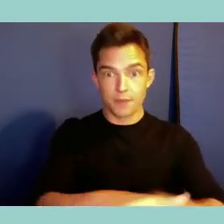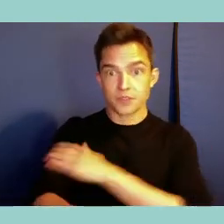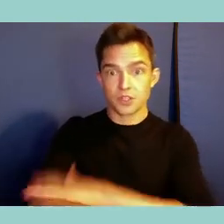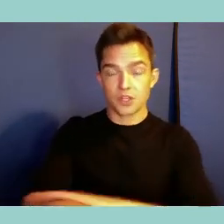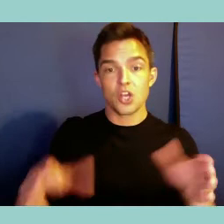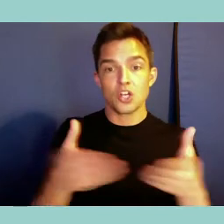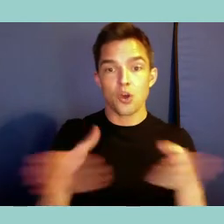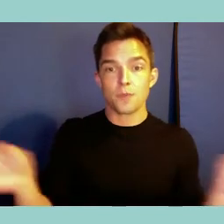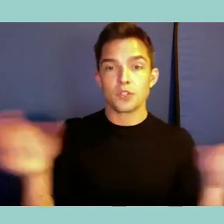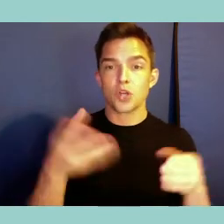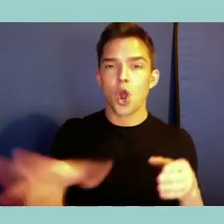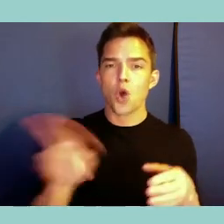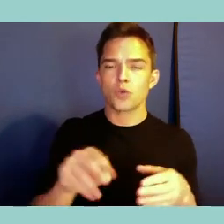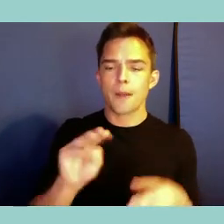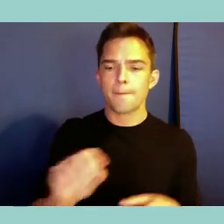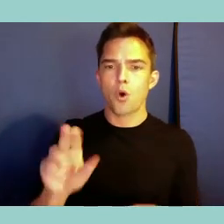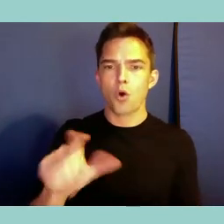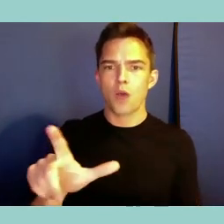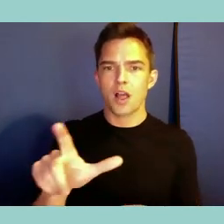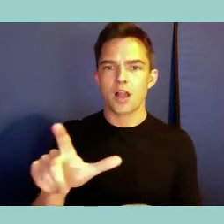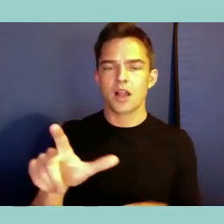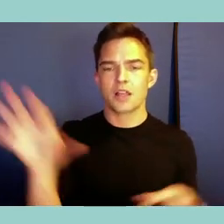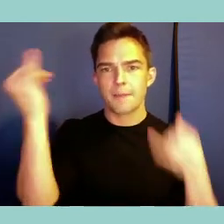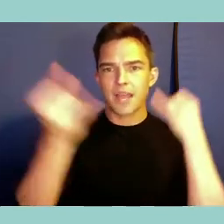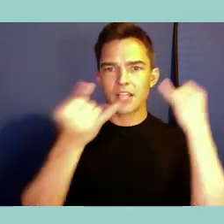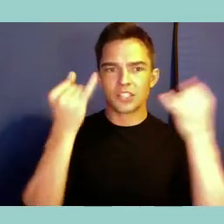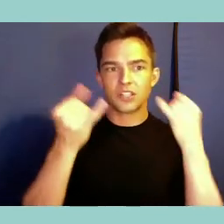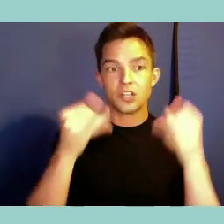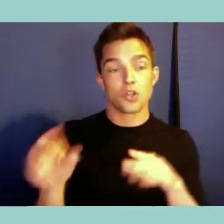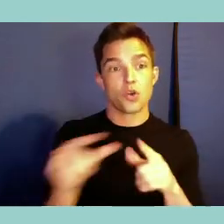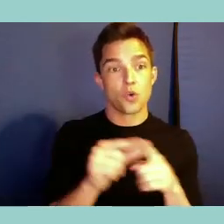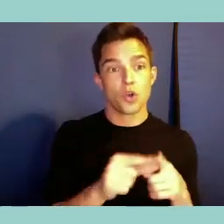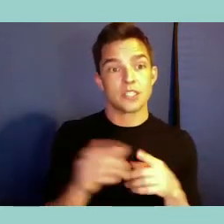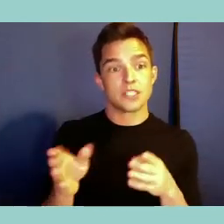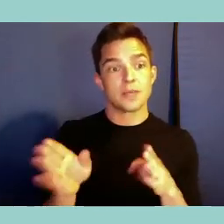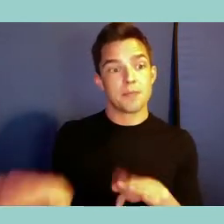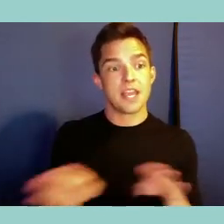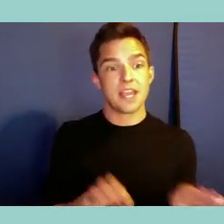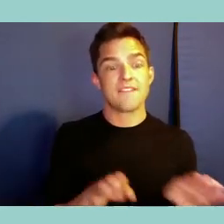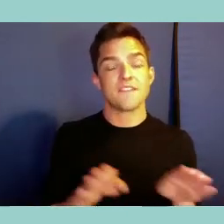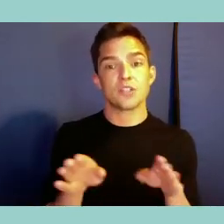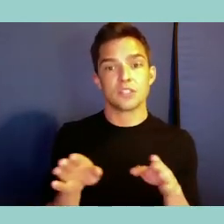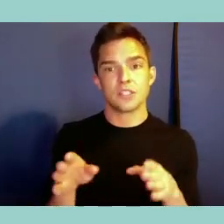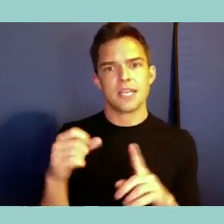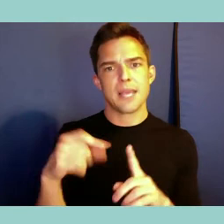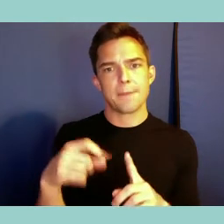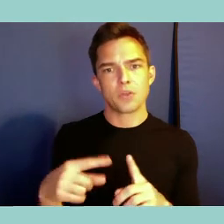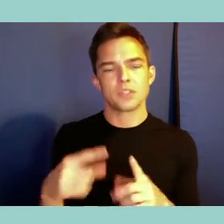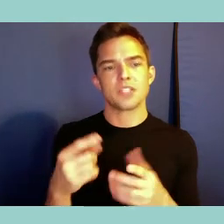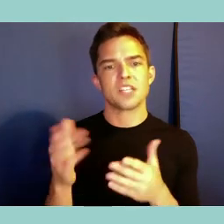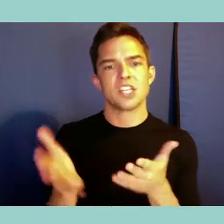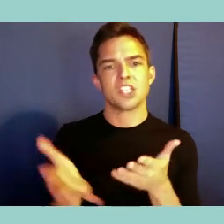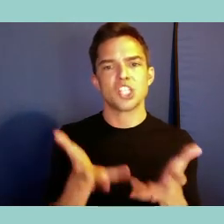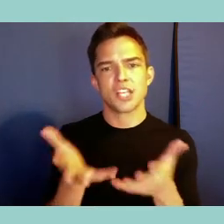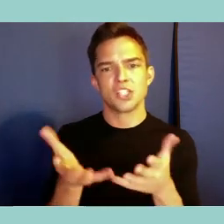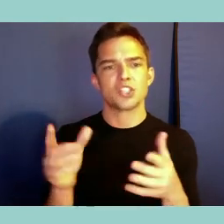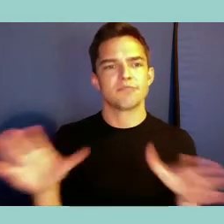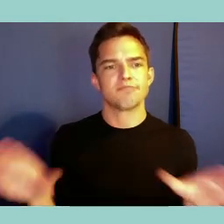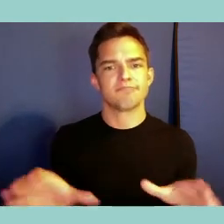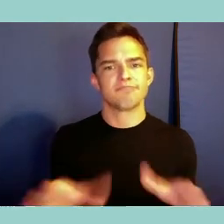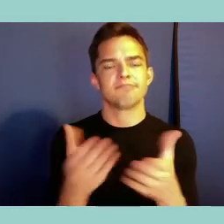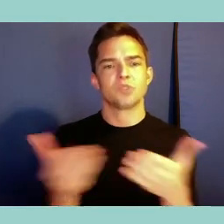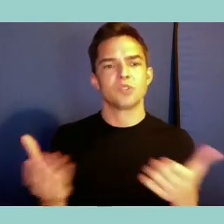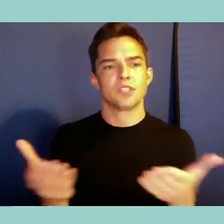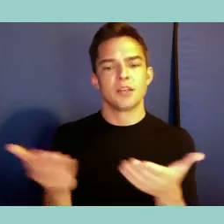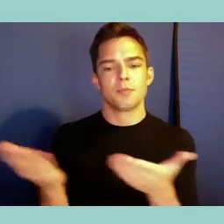moral imagination. Visualize the words, behaviors, gestures, and impulses that bring forth a new